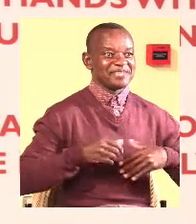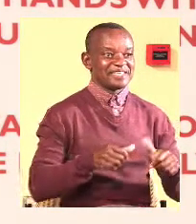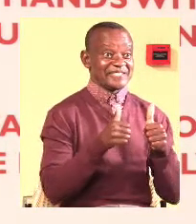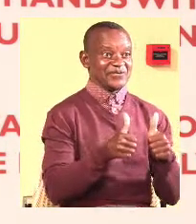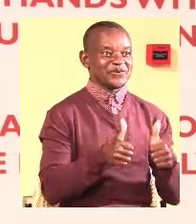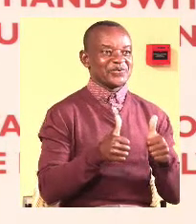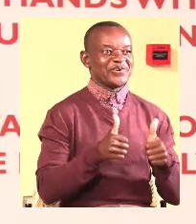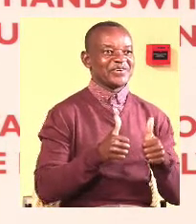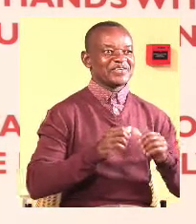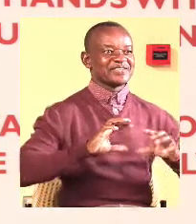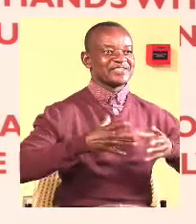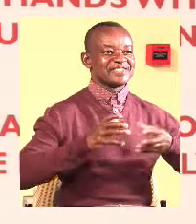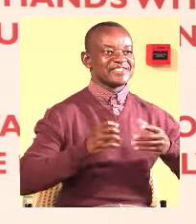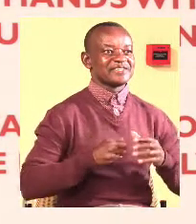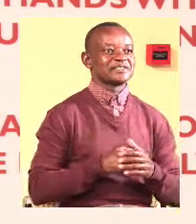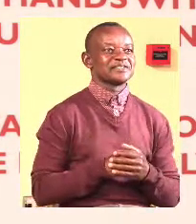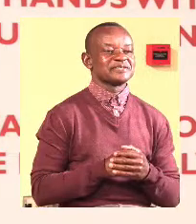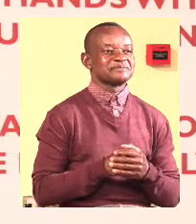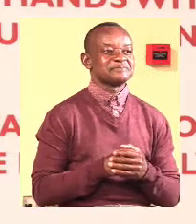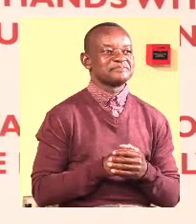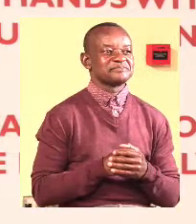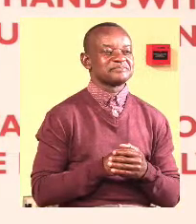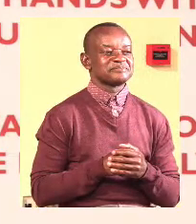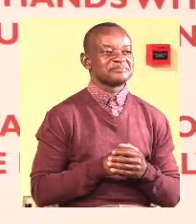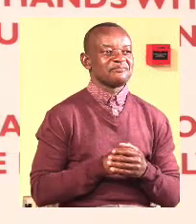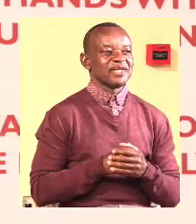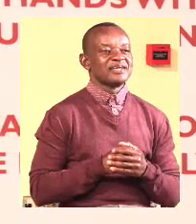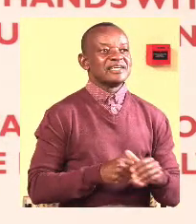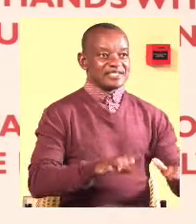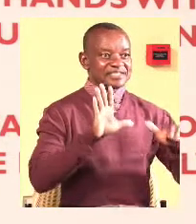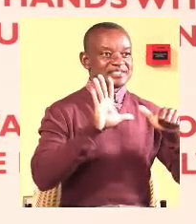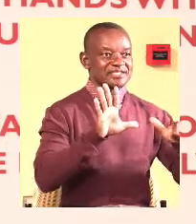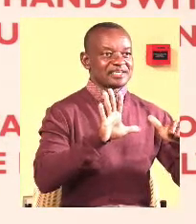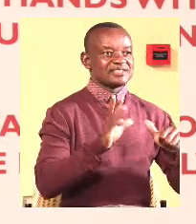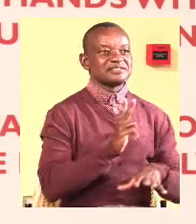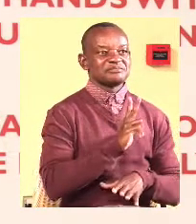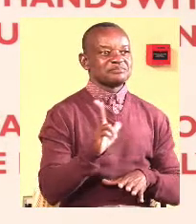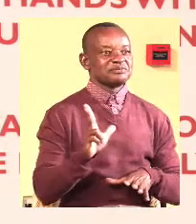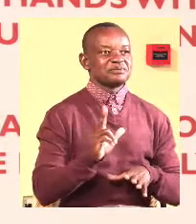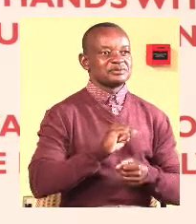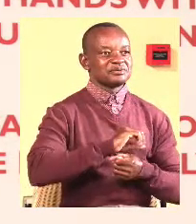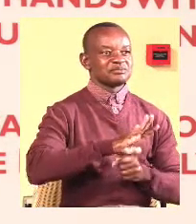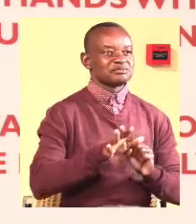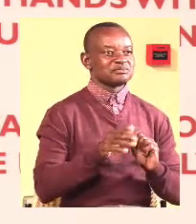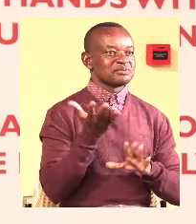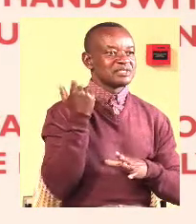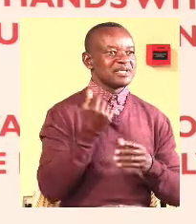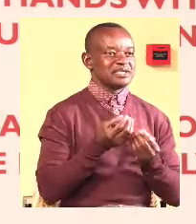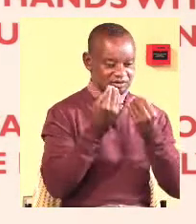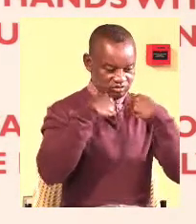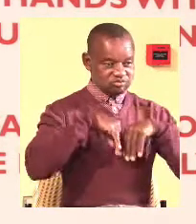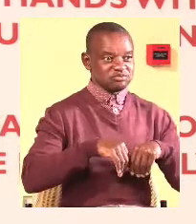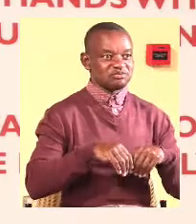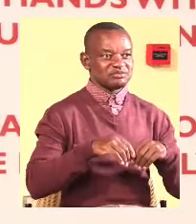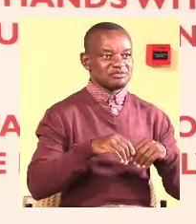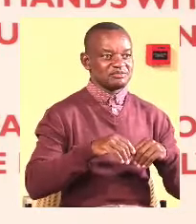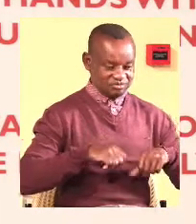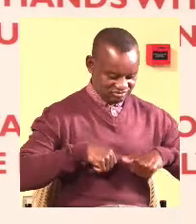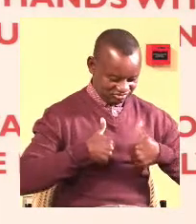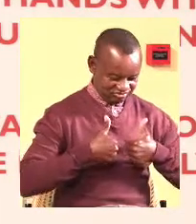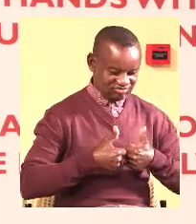so we have the 6 who have recovered and the 10 that are still